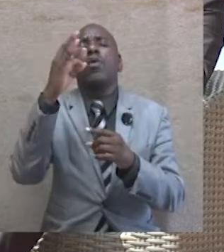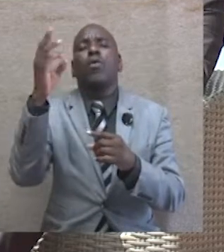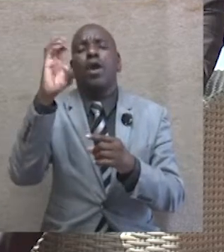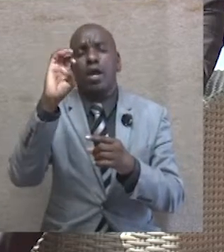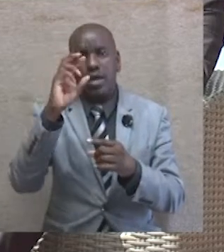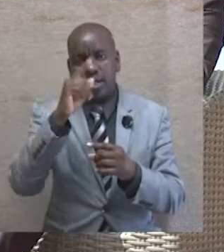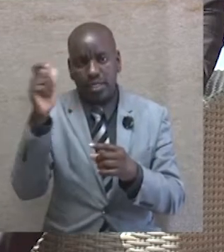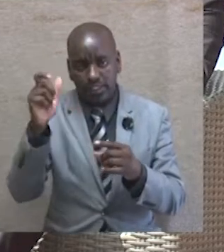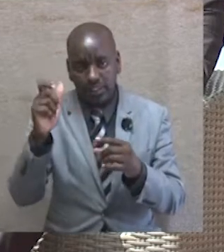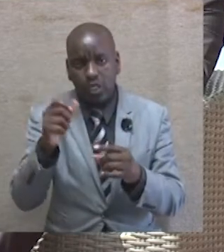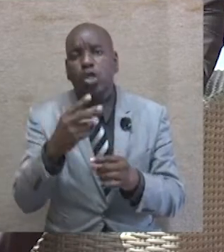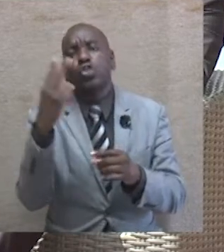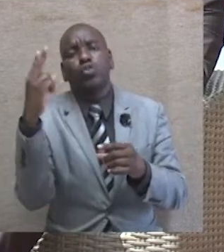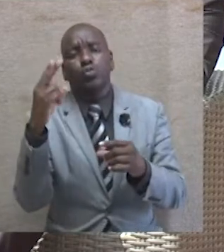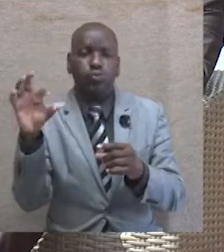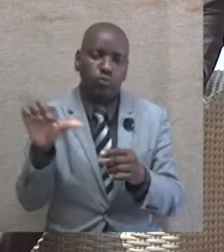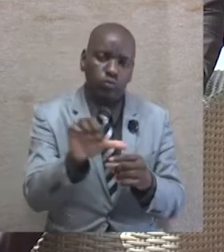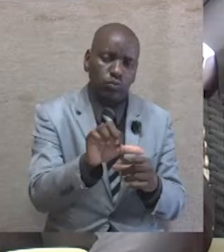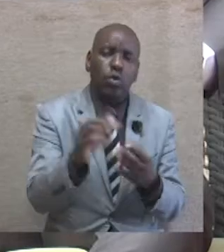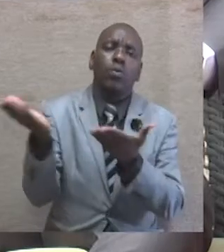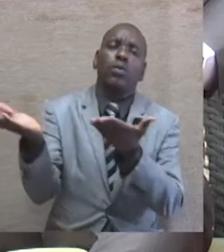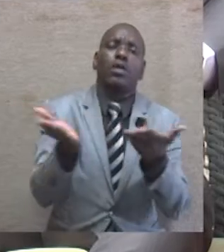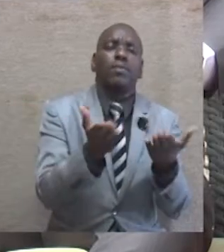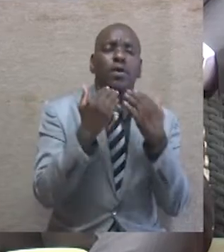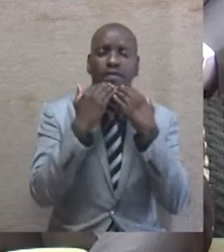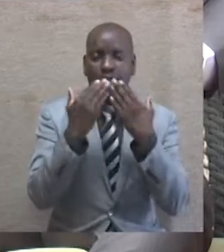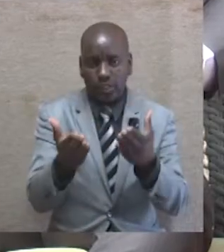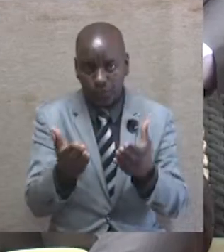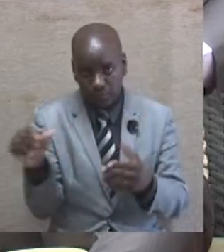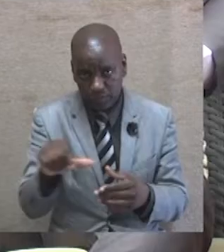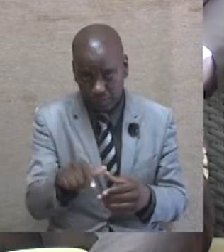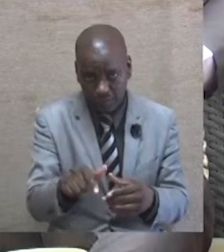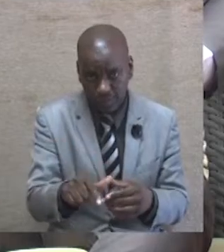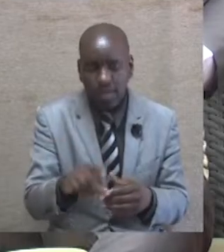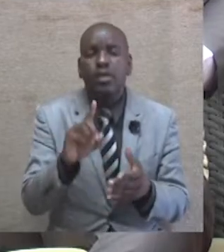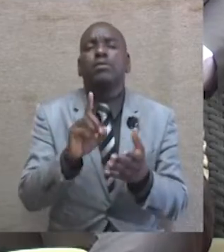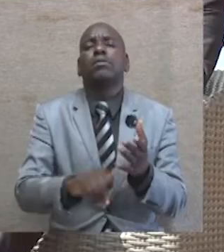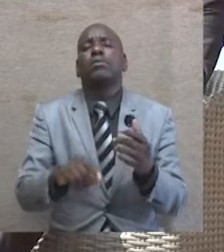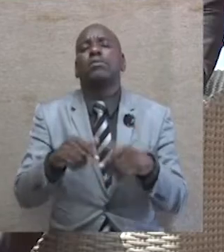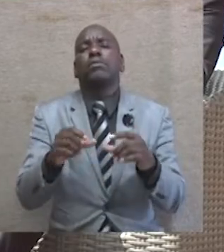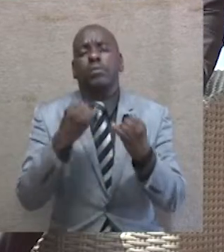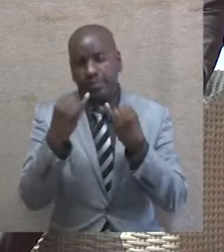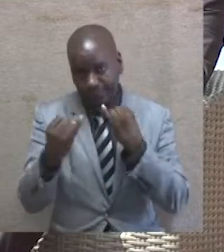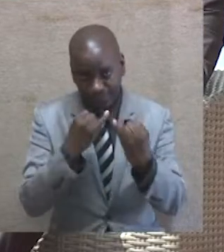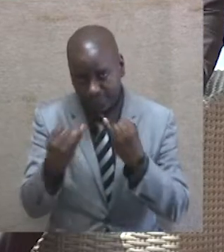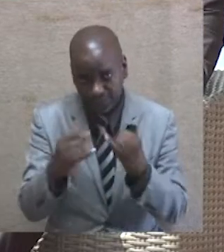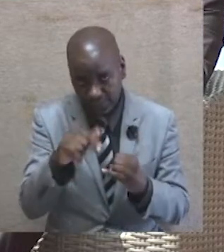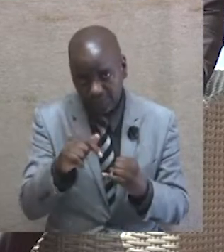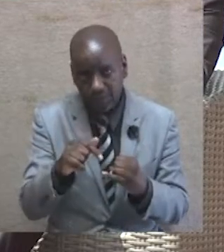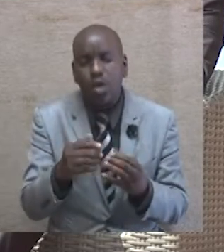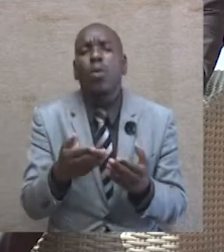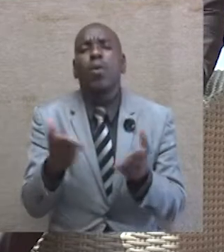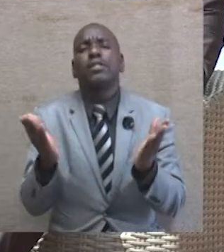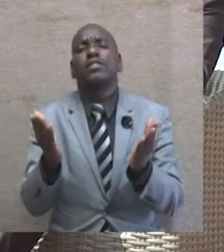Fawez and Lloyd Kwambana from Gwen. Welcome. Thank you, Clemens. Thank you. To start our